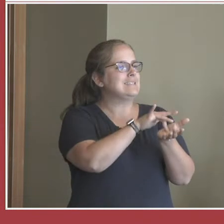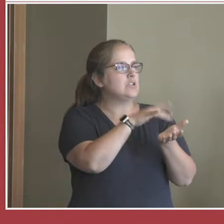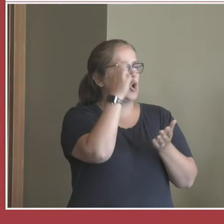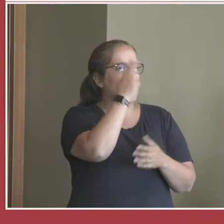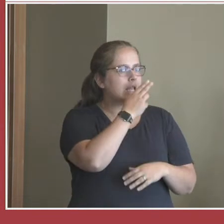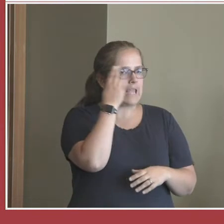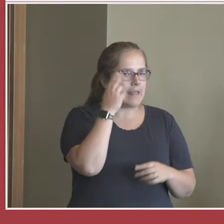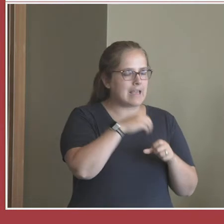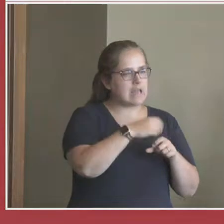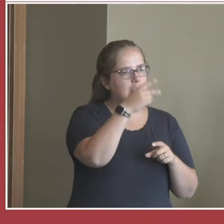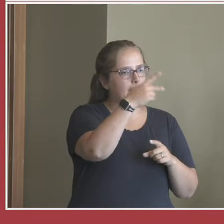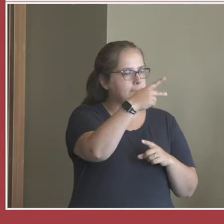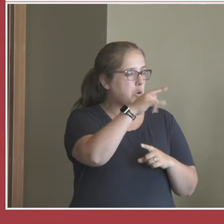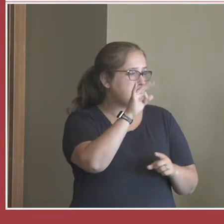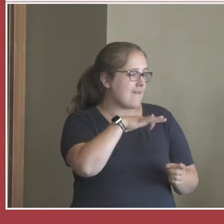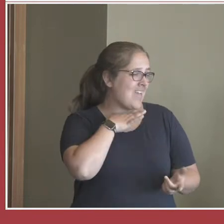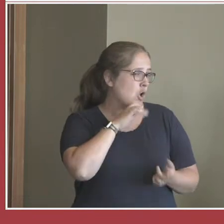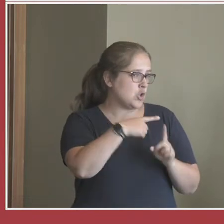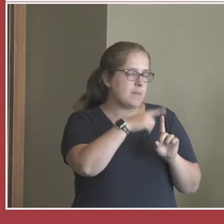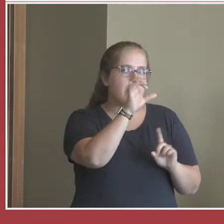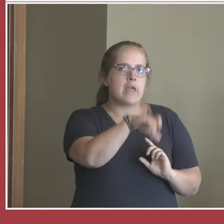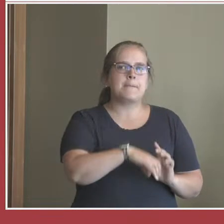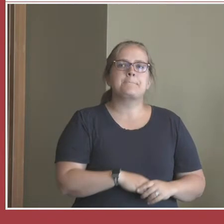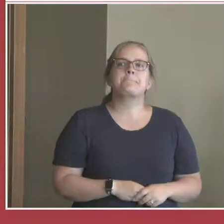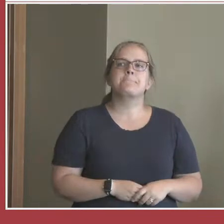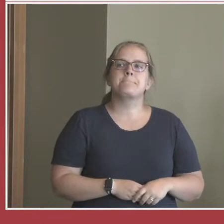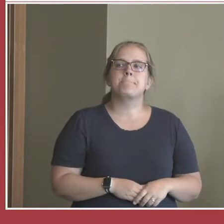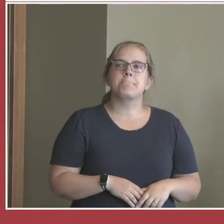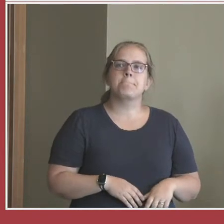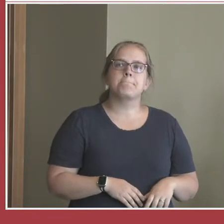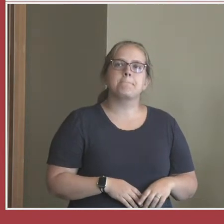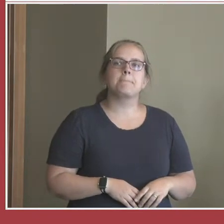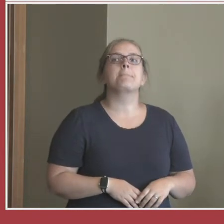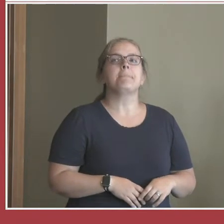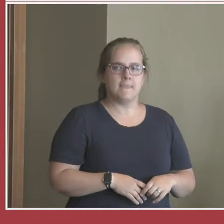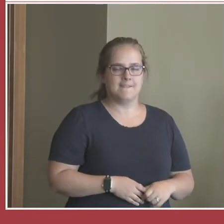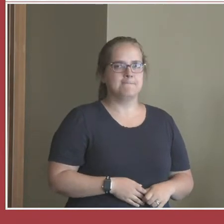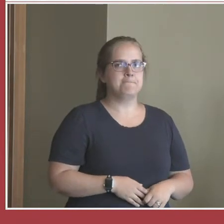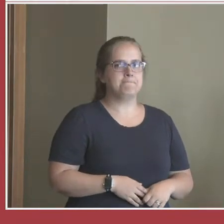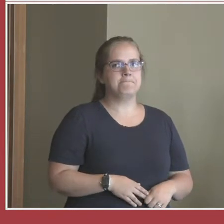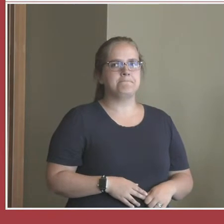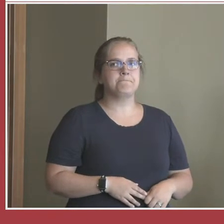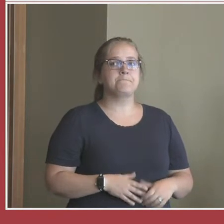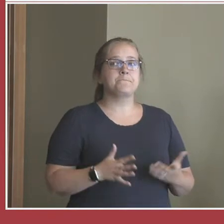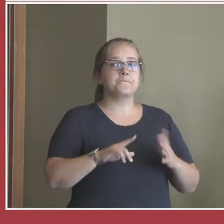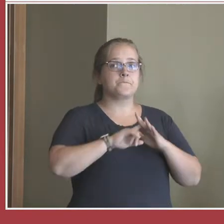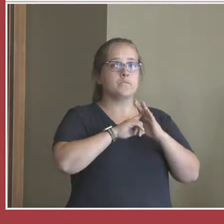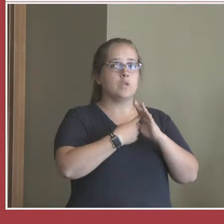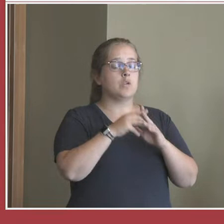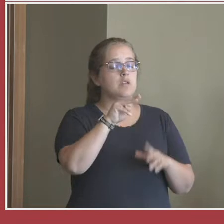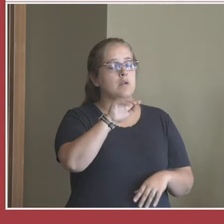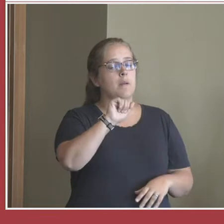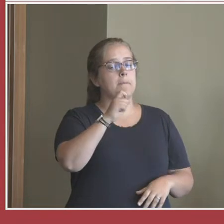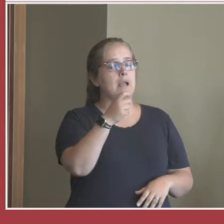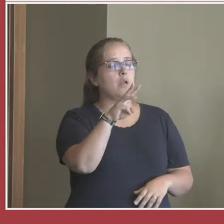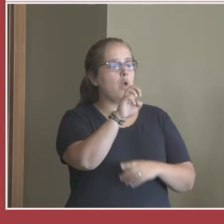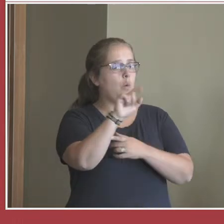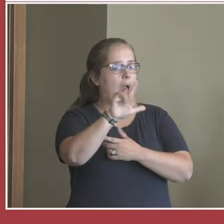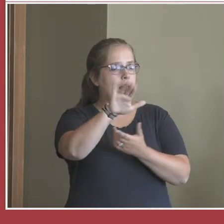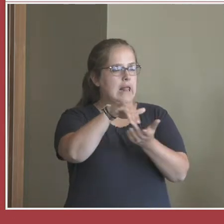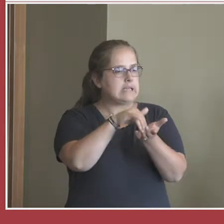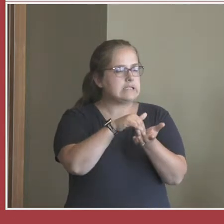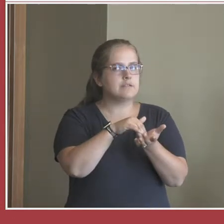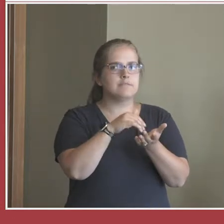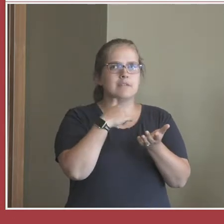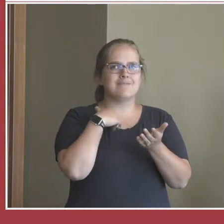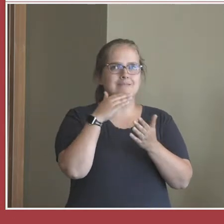in Portland, if you're curious about that. Whoops. Oh, there we go. So we started the Maxwell Center, and there was